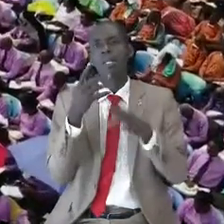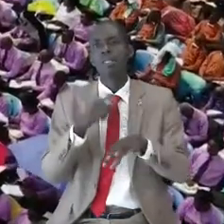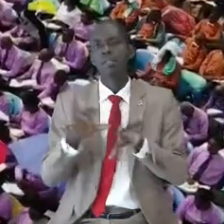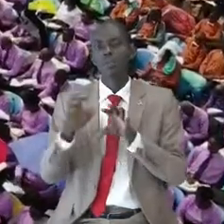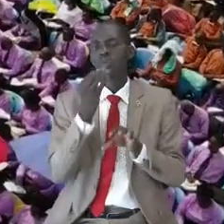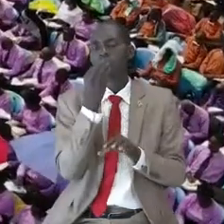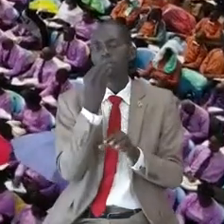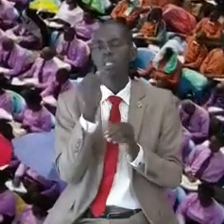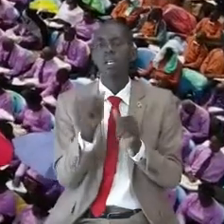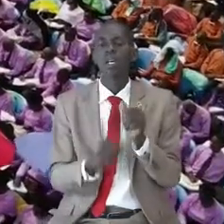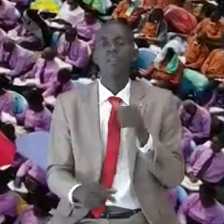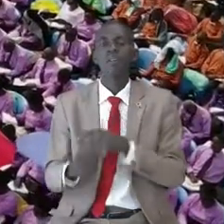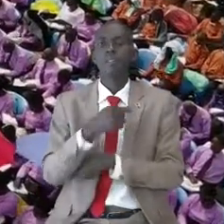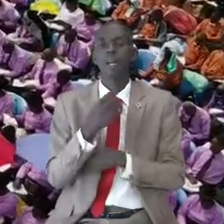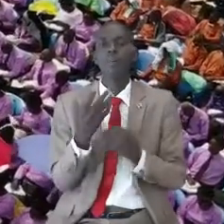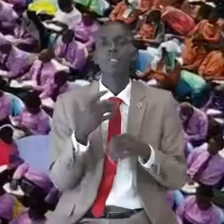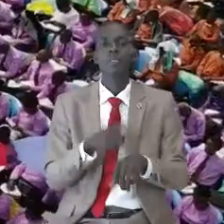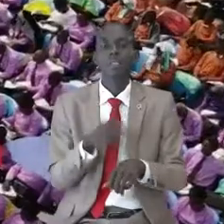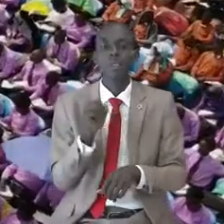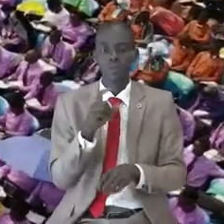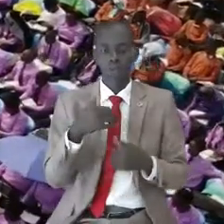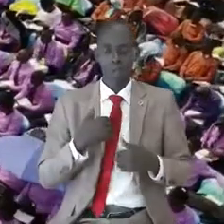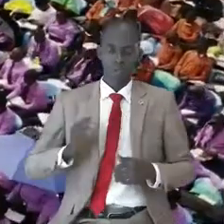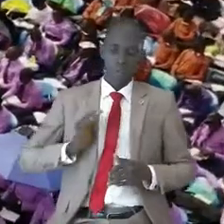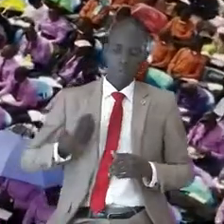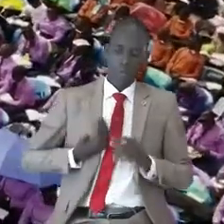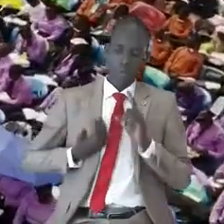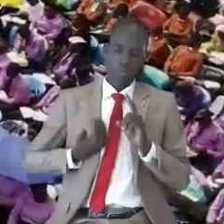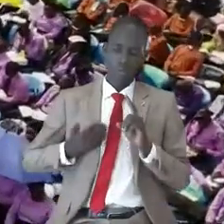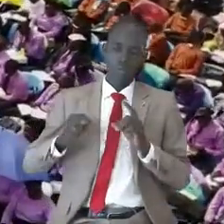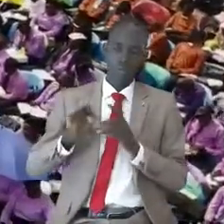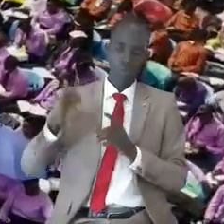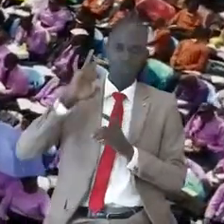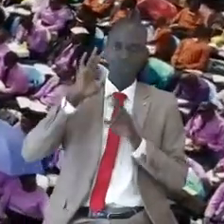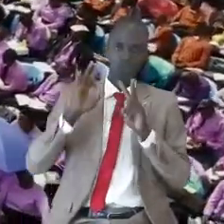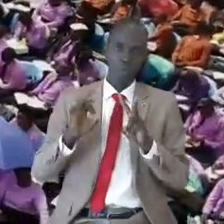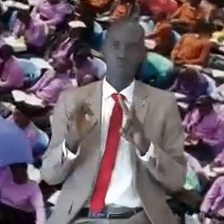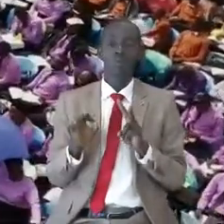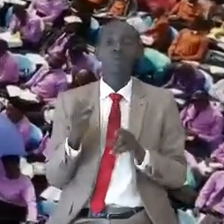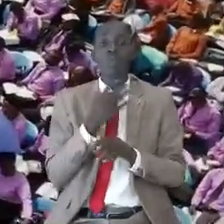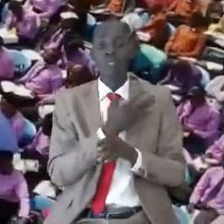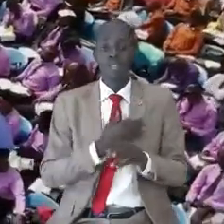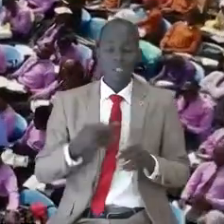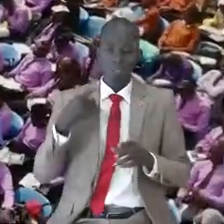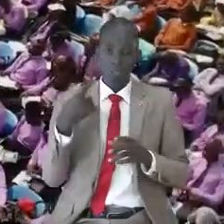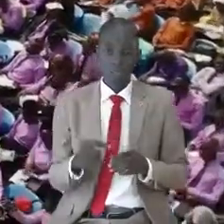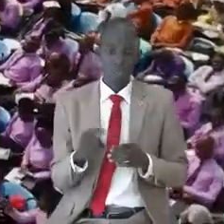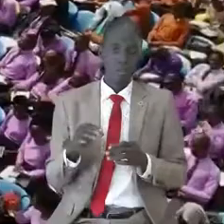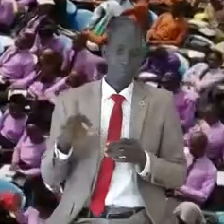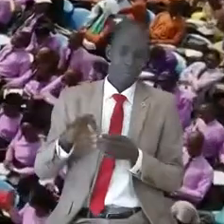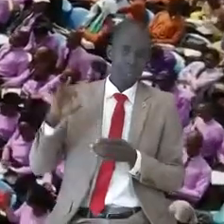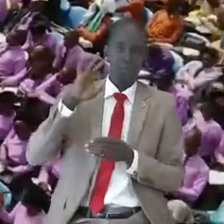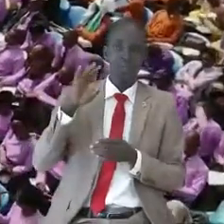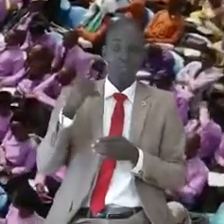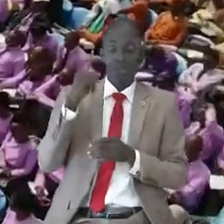every day? Now, you have a soul, you have a spirit, and it's faith that builds up the strength